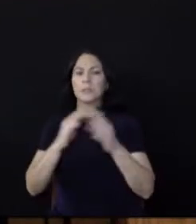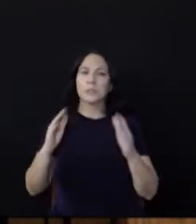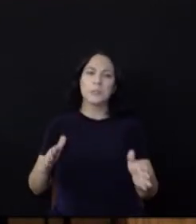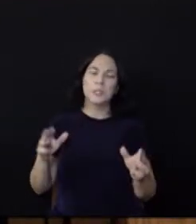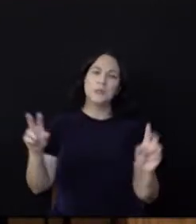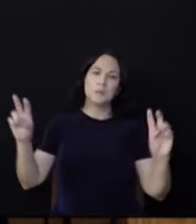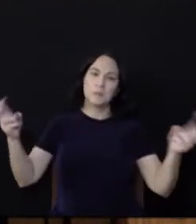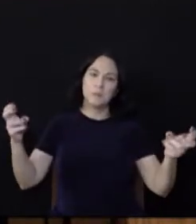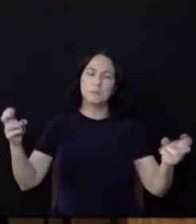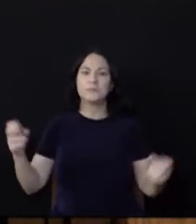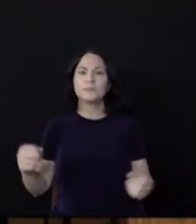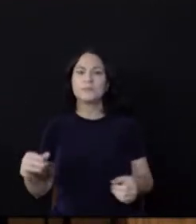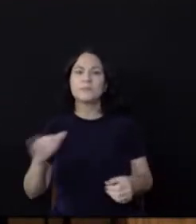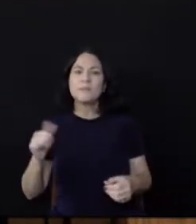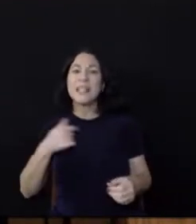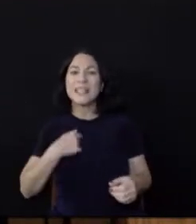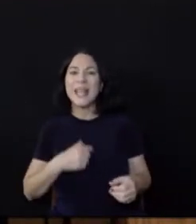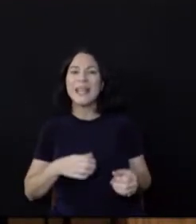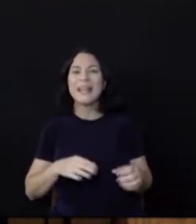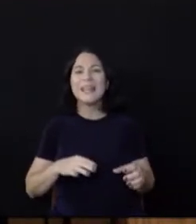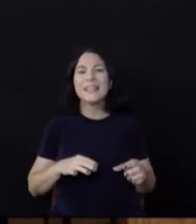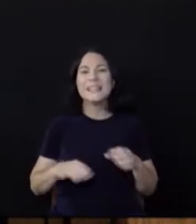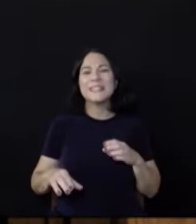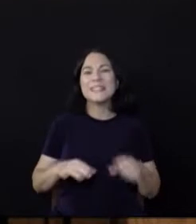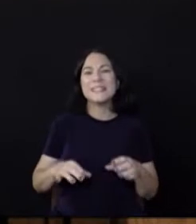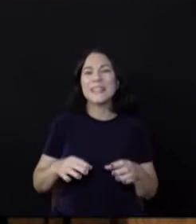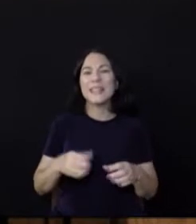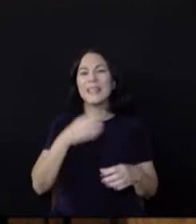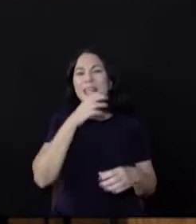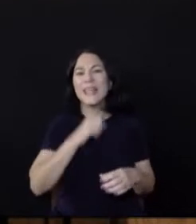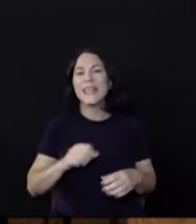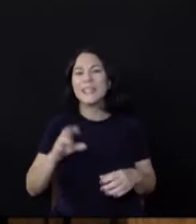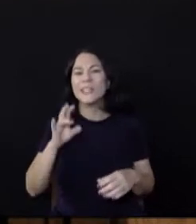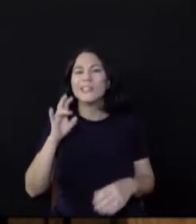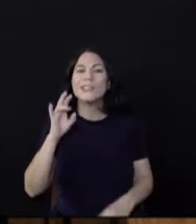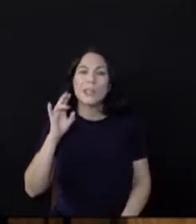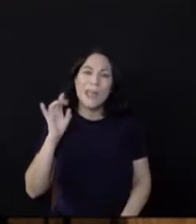I was 8 years old, as our congregation recited it every week.